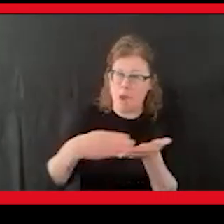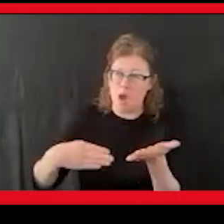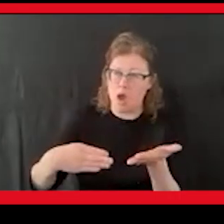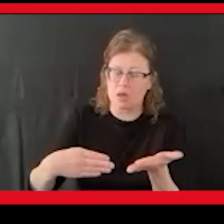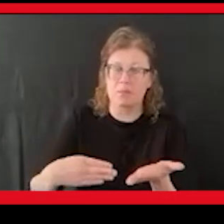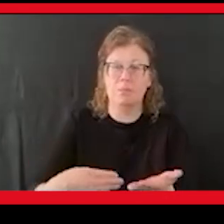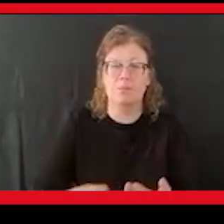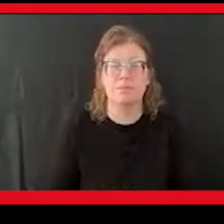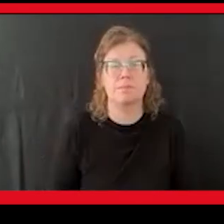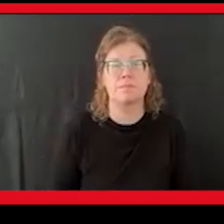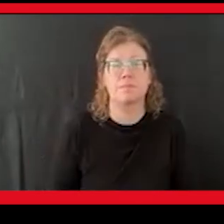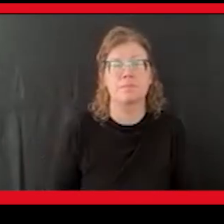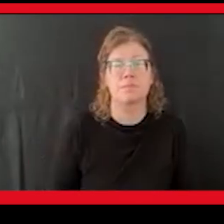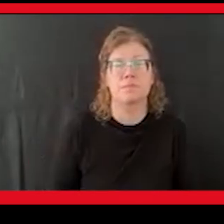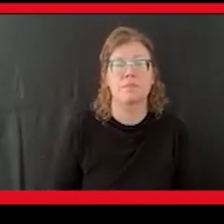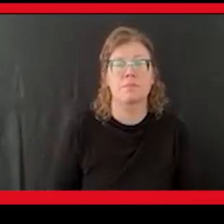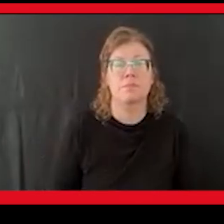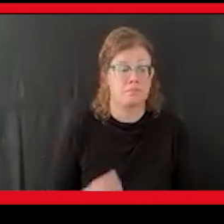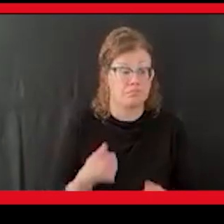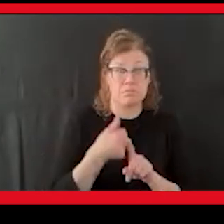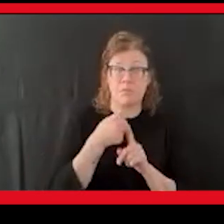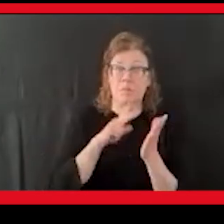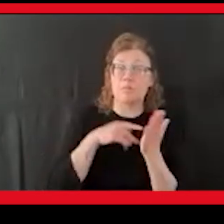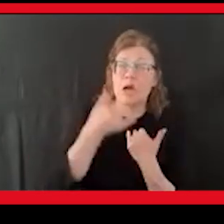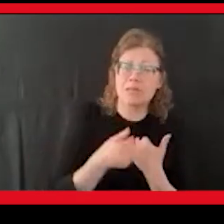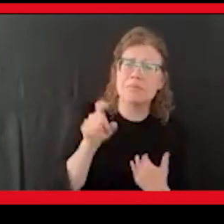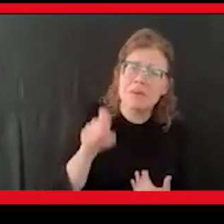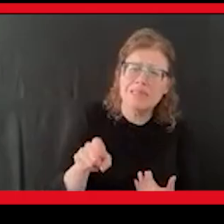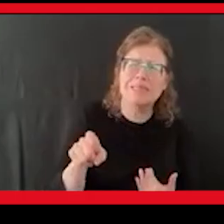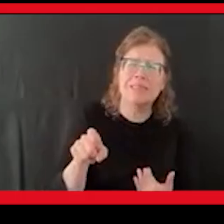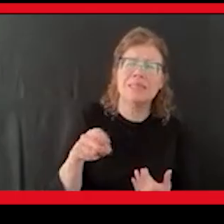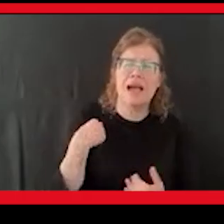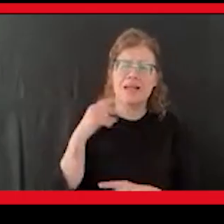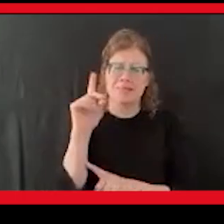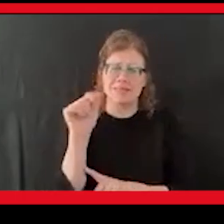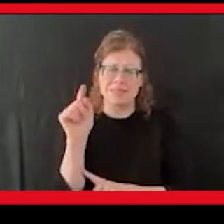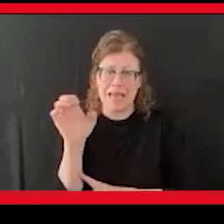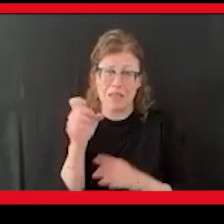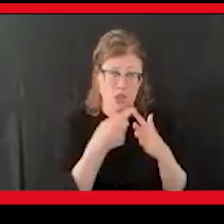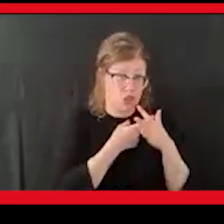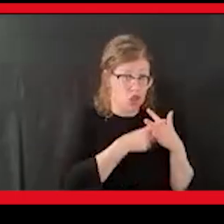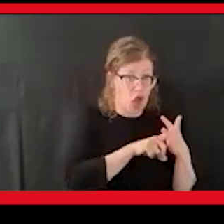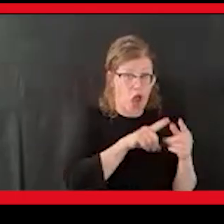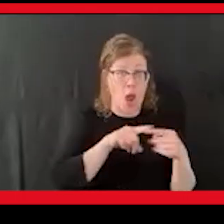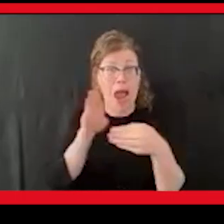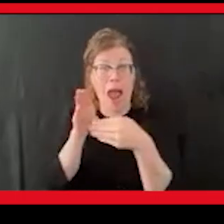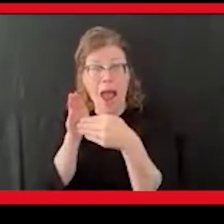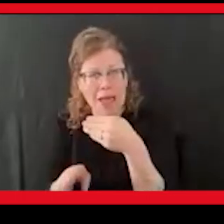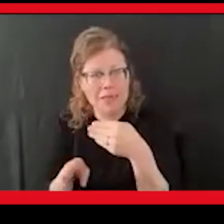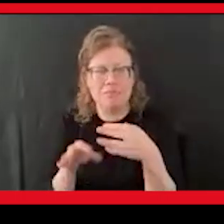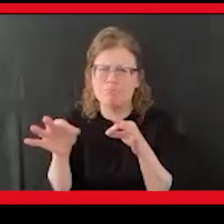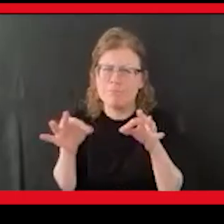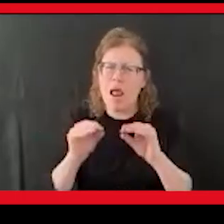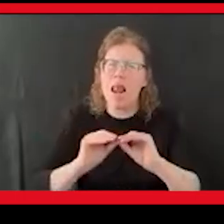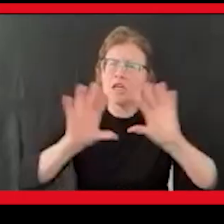have a clear start and end date with a specific set of activities and